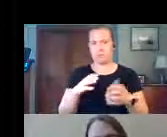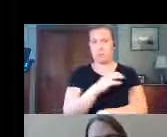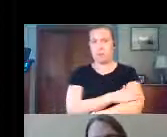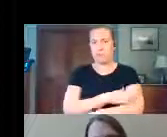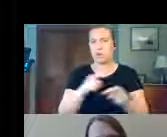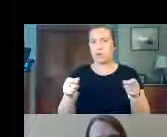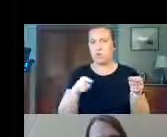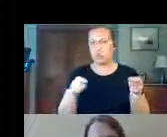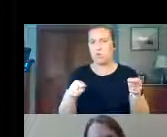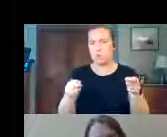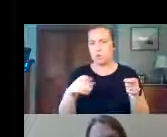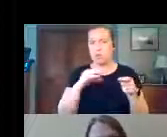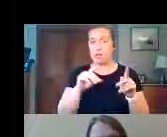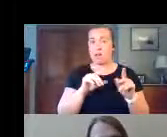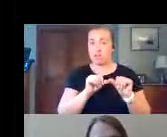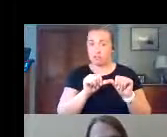sustained and improved over time.